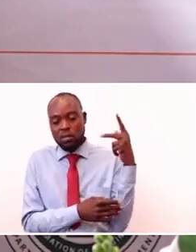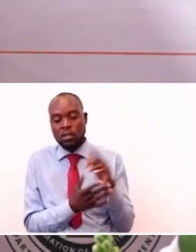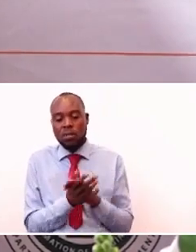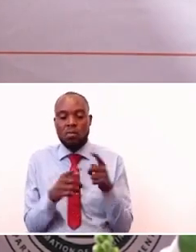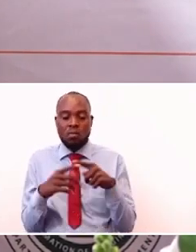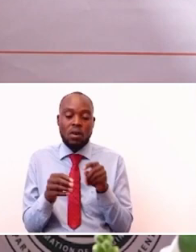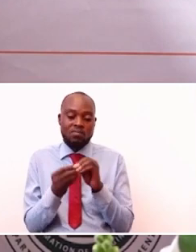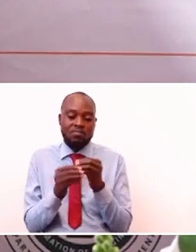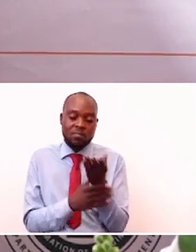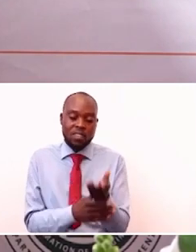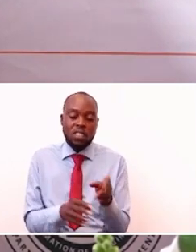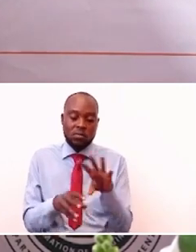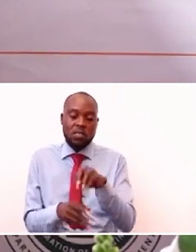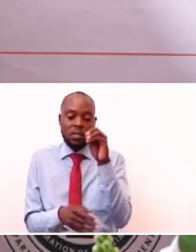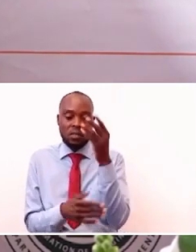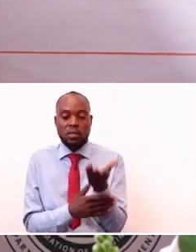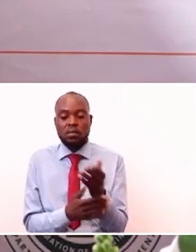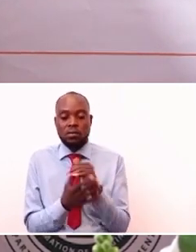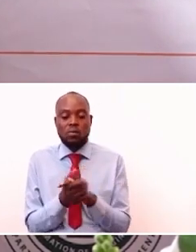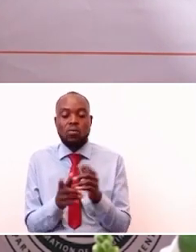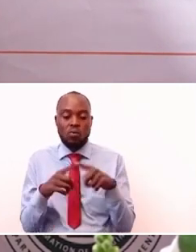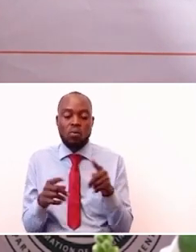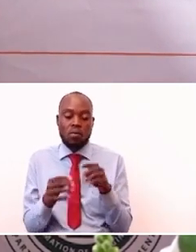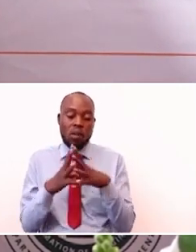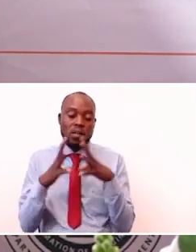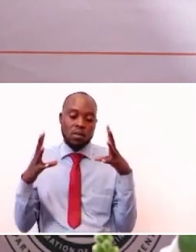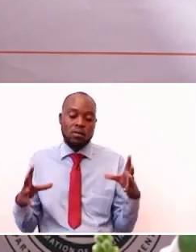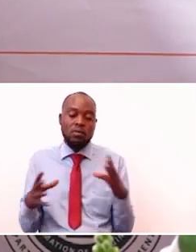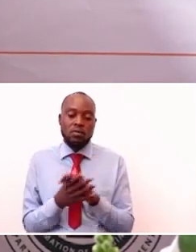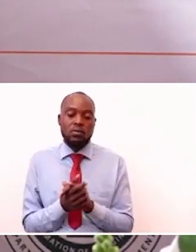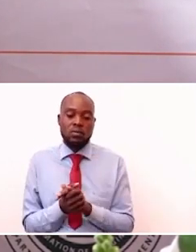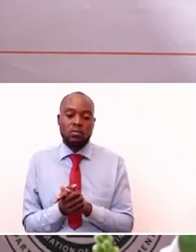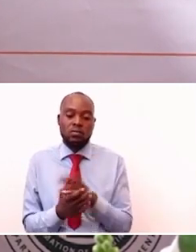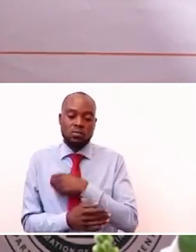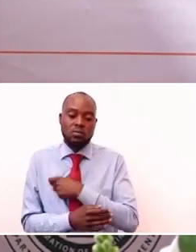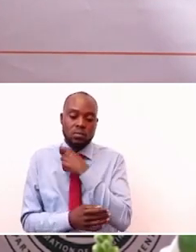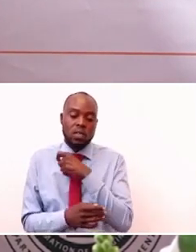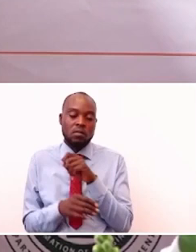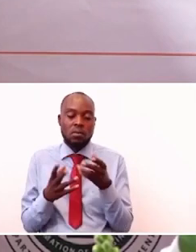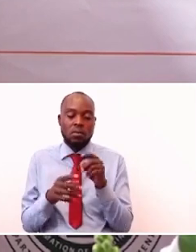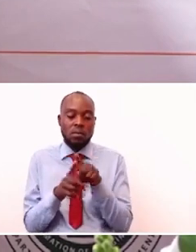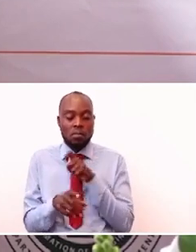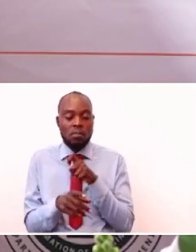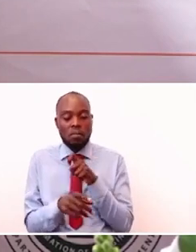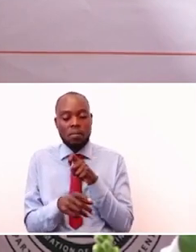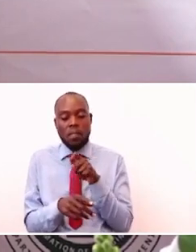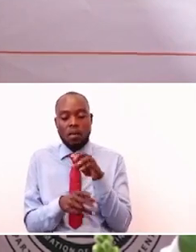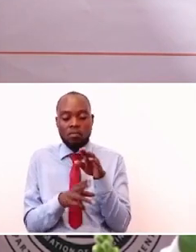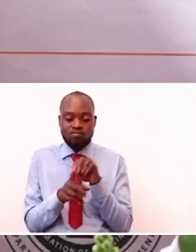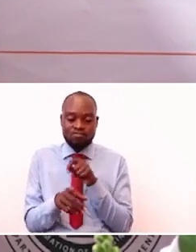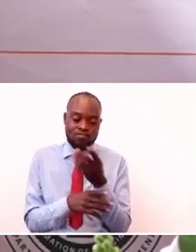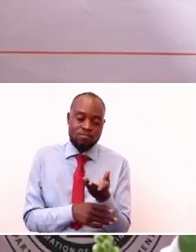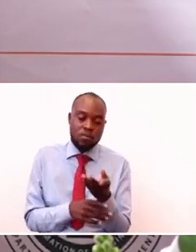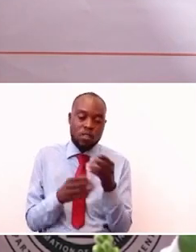but that has not been adopted. But the biggest benefit that we would get from blockchain would be its